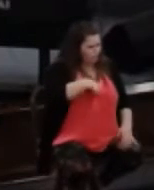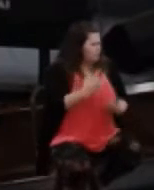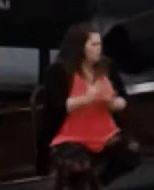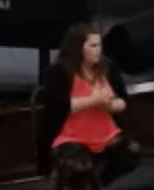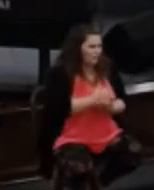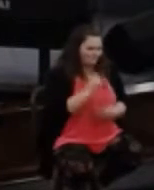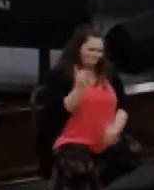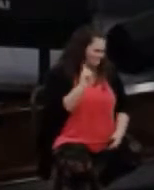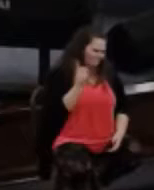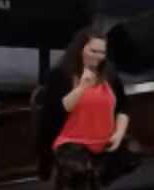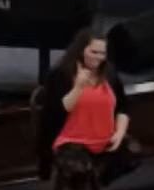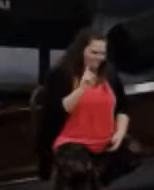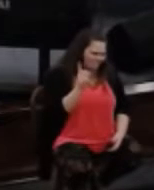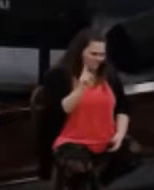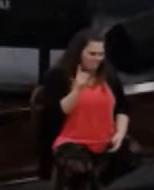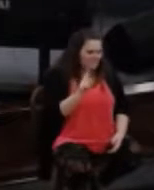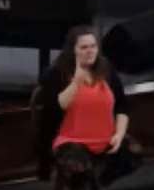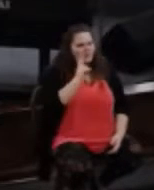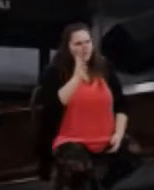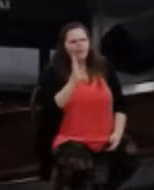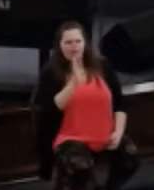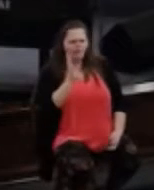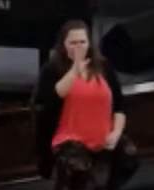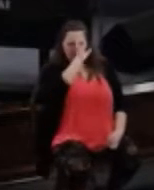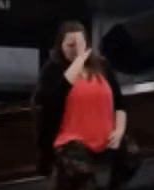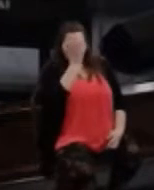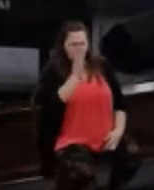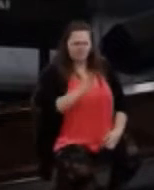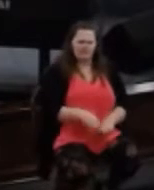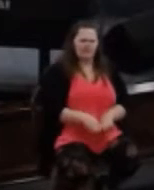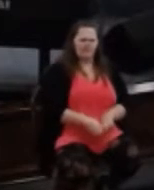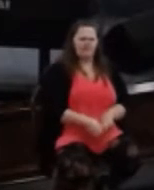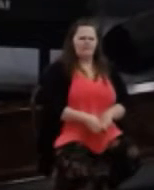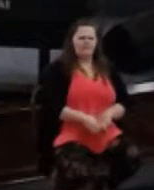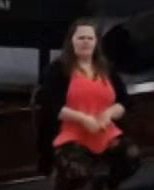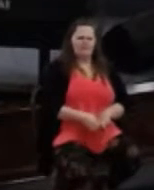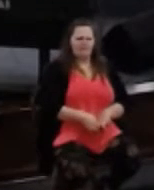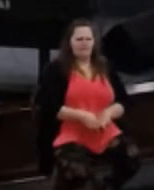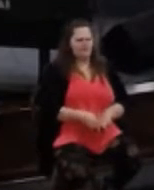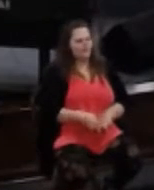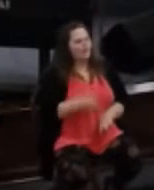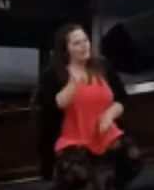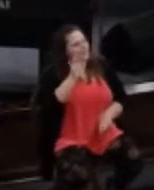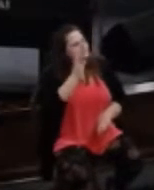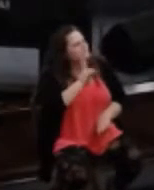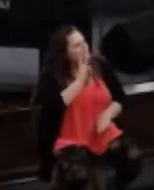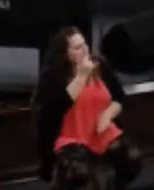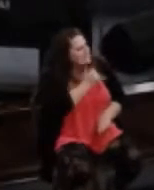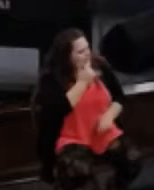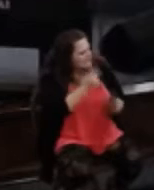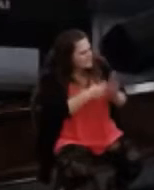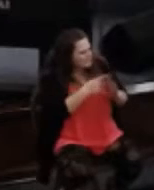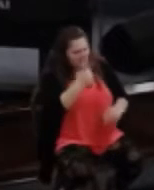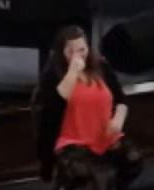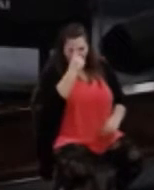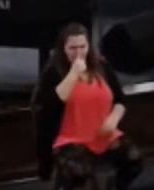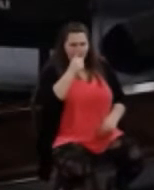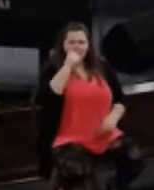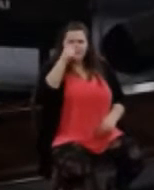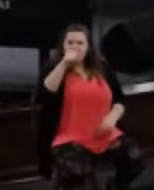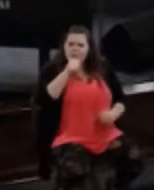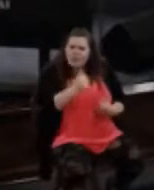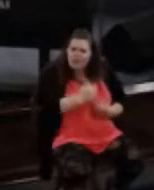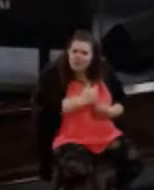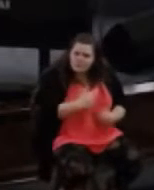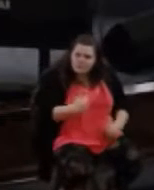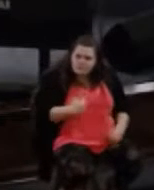some people, you know, they get tripped up on that. You know, that's the mistake that a lot of people make. They think that God doesn't love them